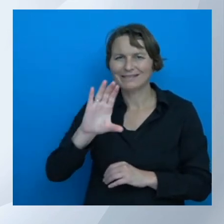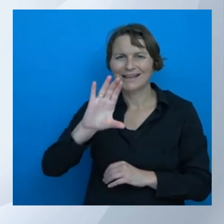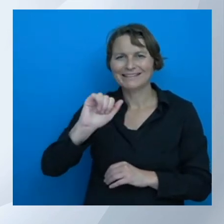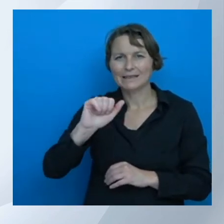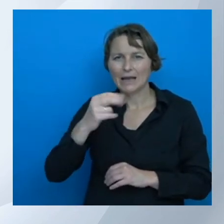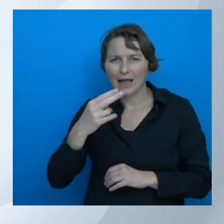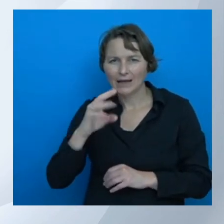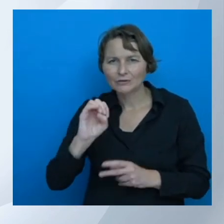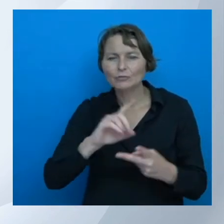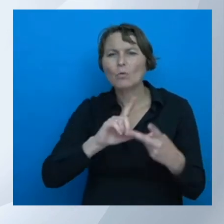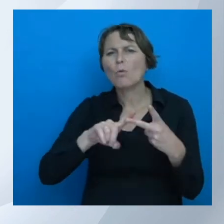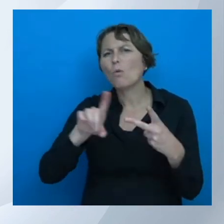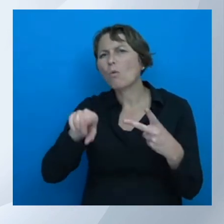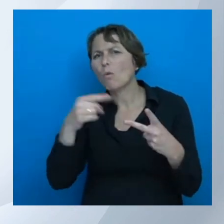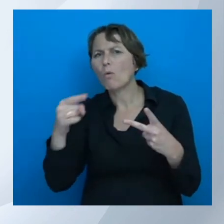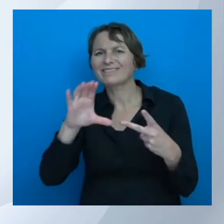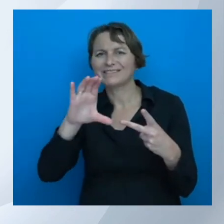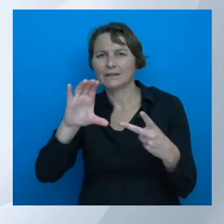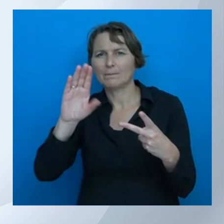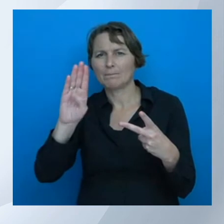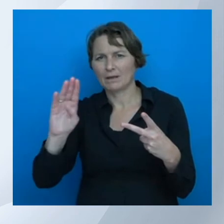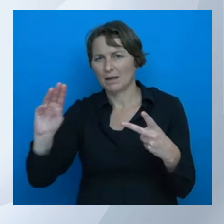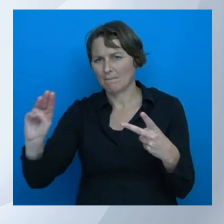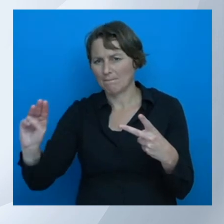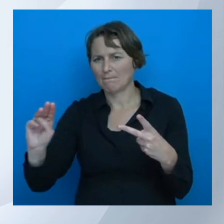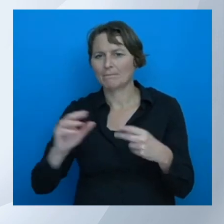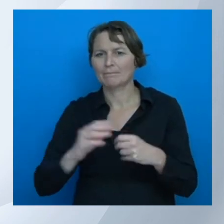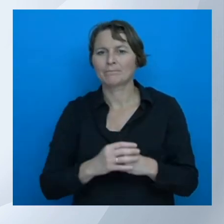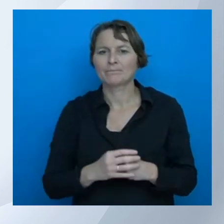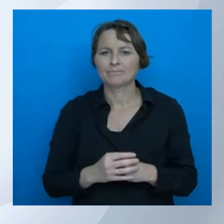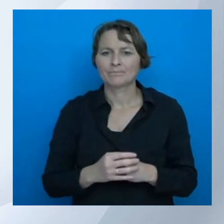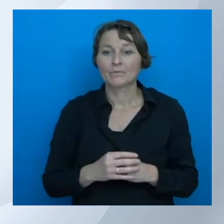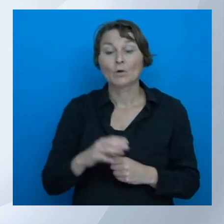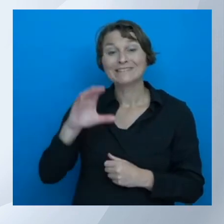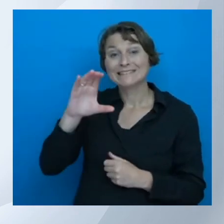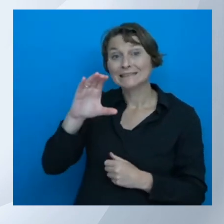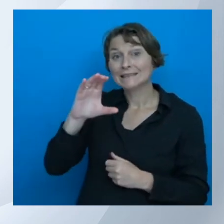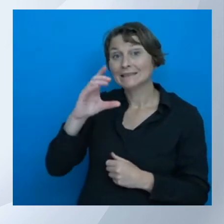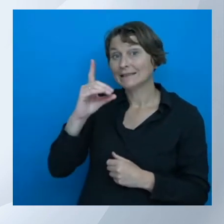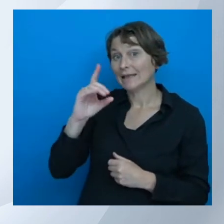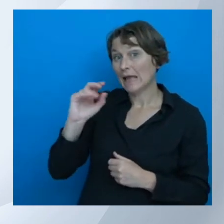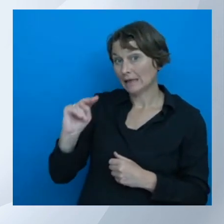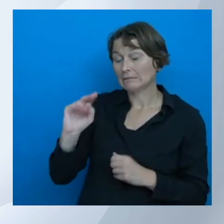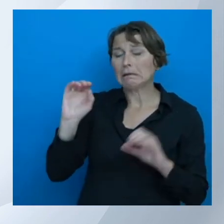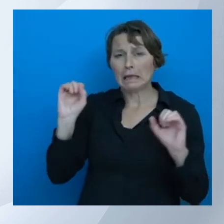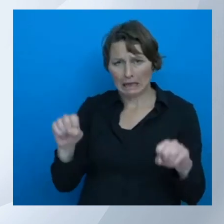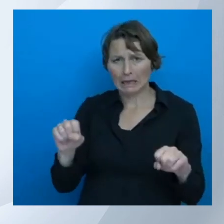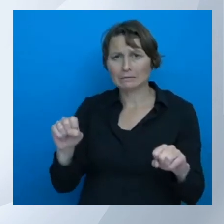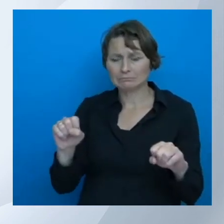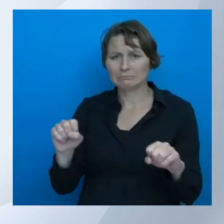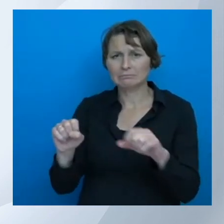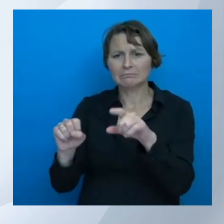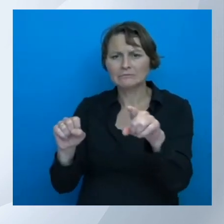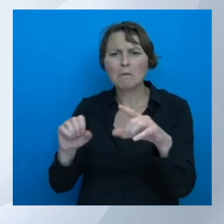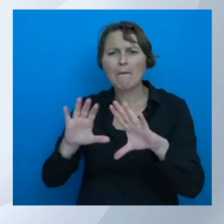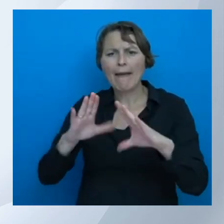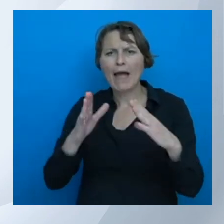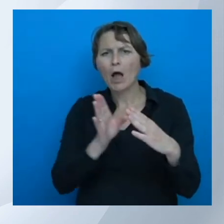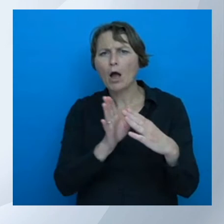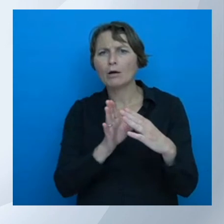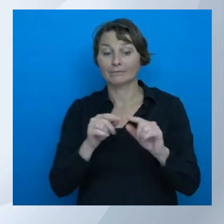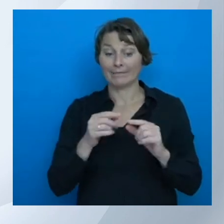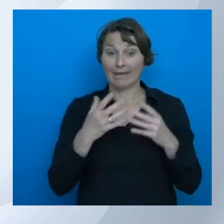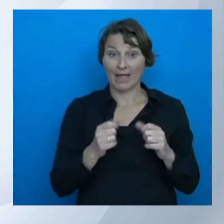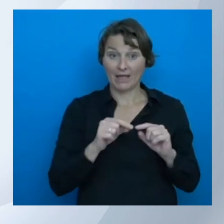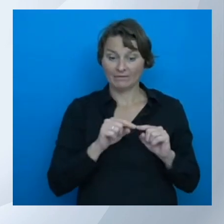So Azure Front Door does already include Azure CDN, and you can enable that directly through the portal, I'll very quickly